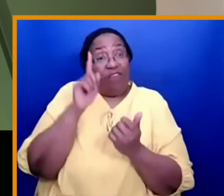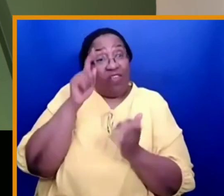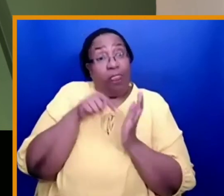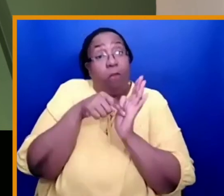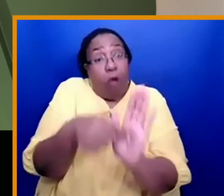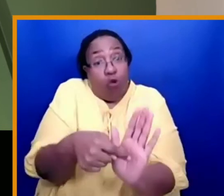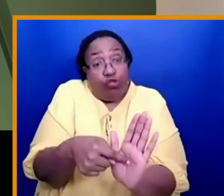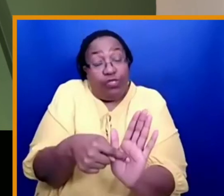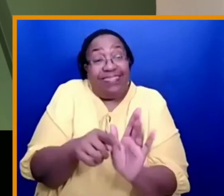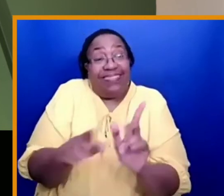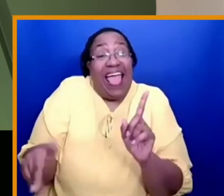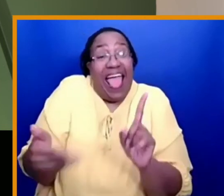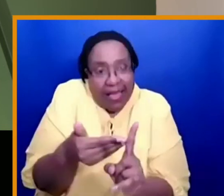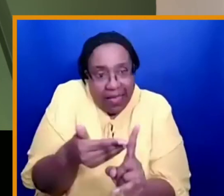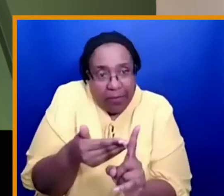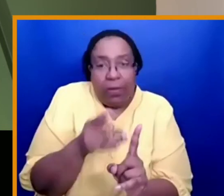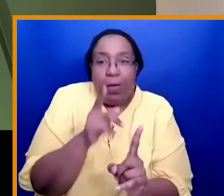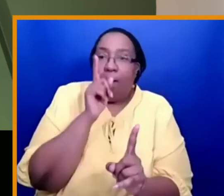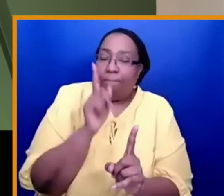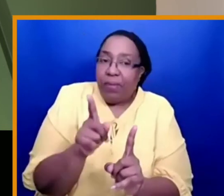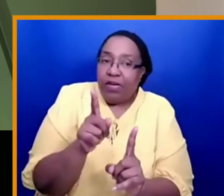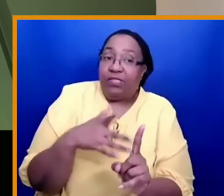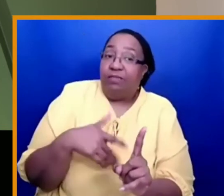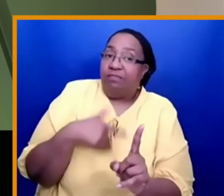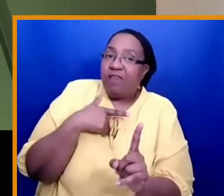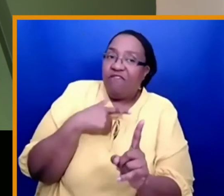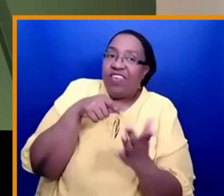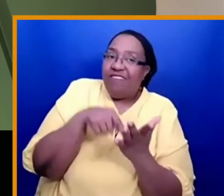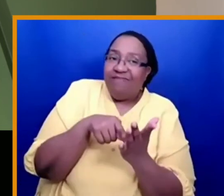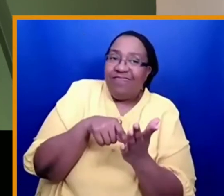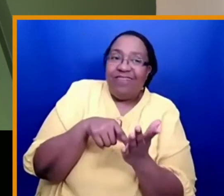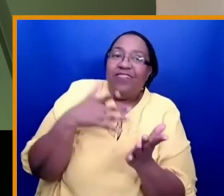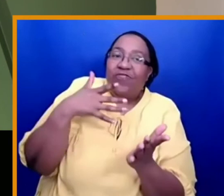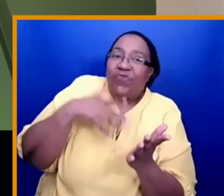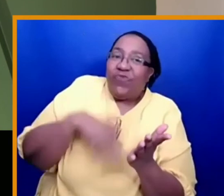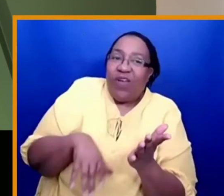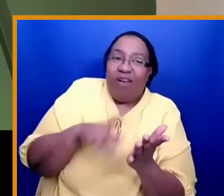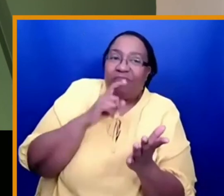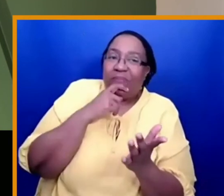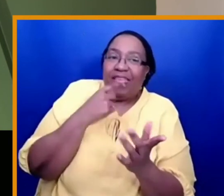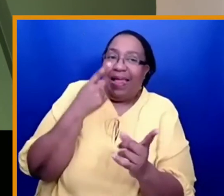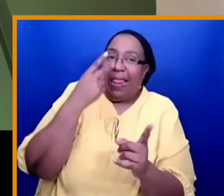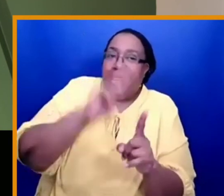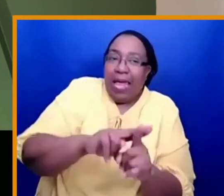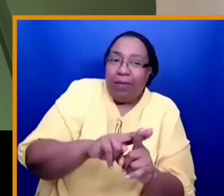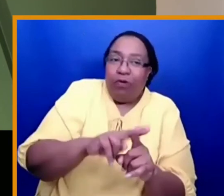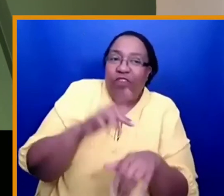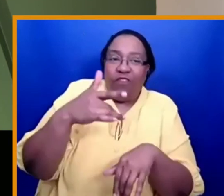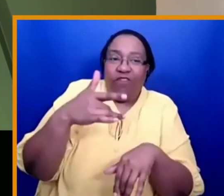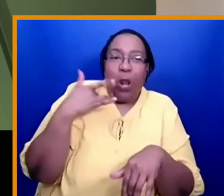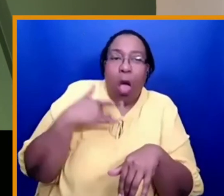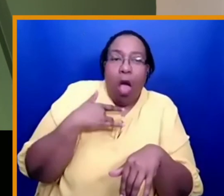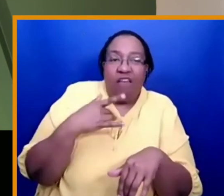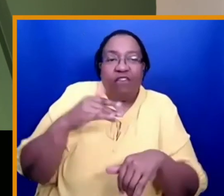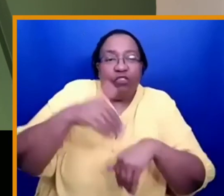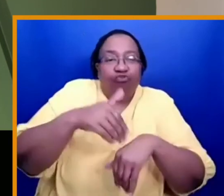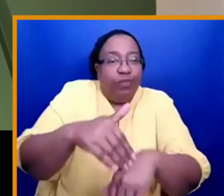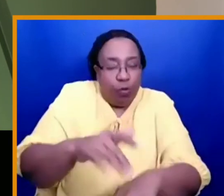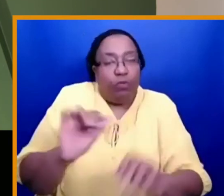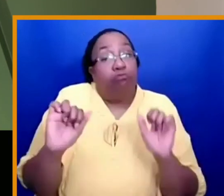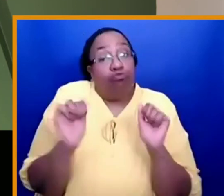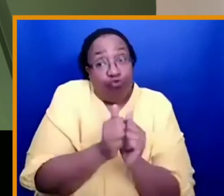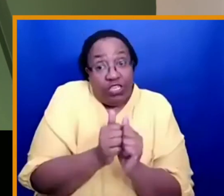found with a joint on you is not reasonable grounds to maintain a criminal record and be labelled for life. However, this policy, I feel, requires further clarity, and I